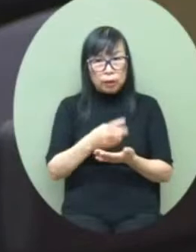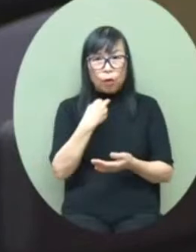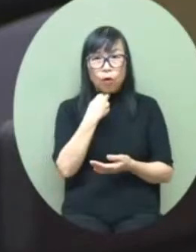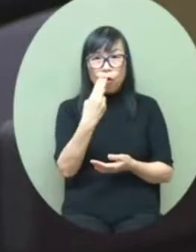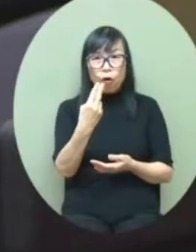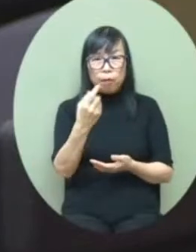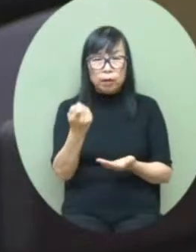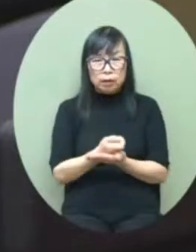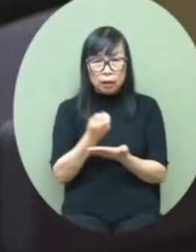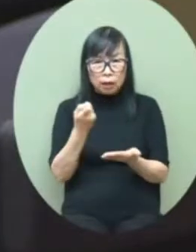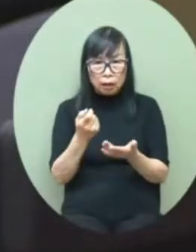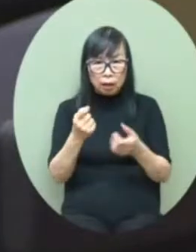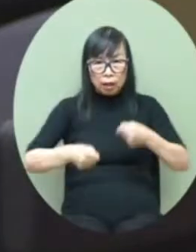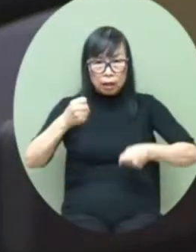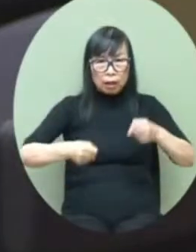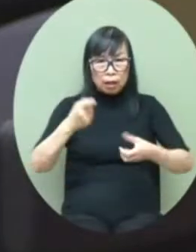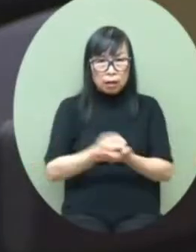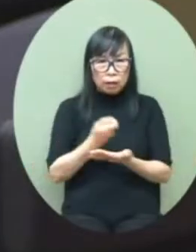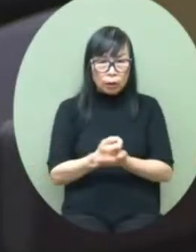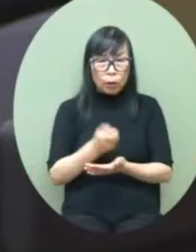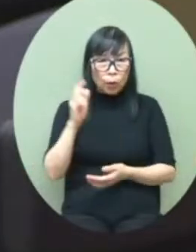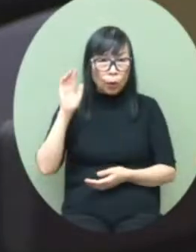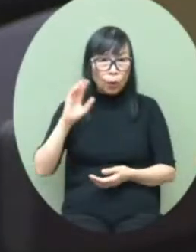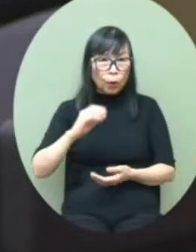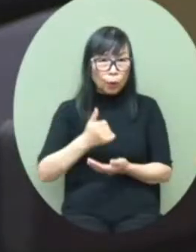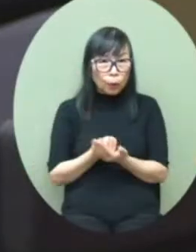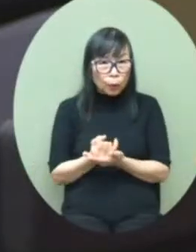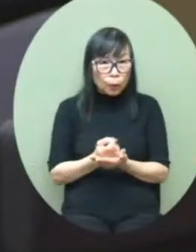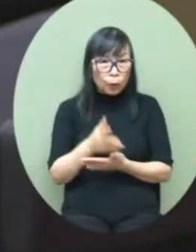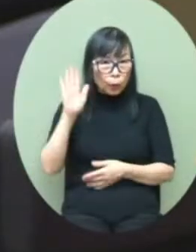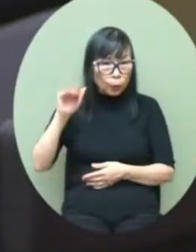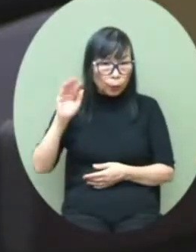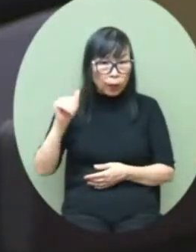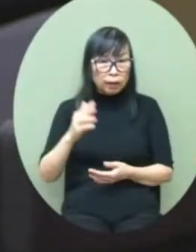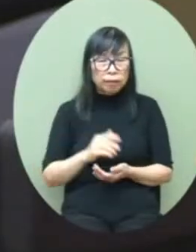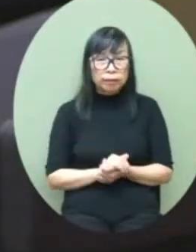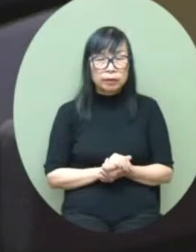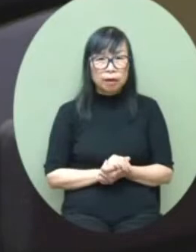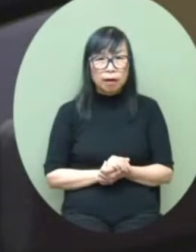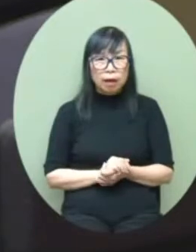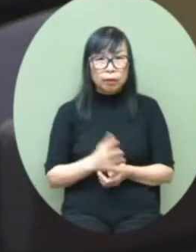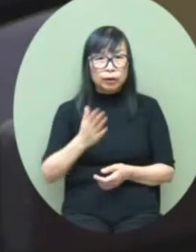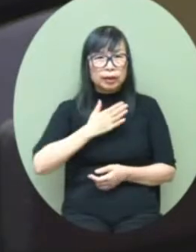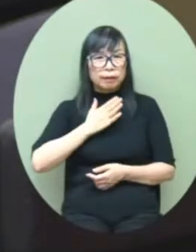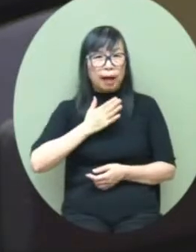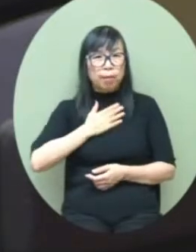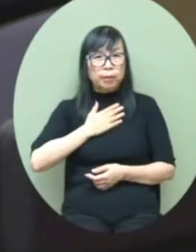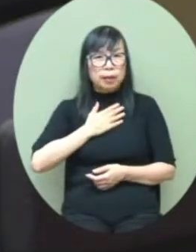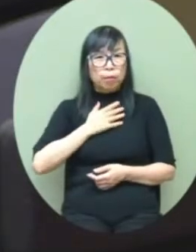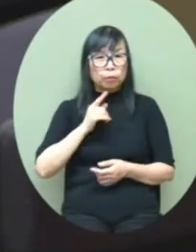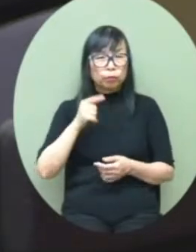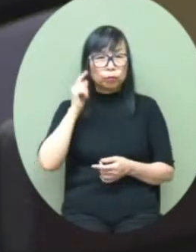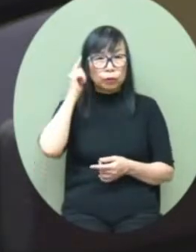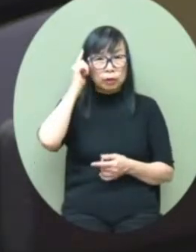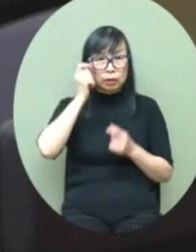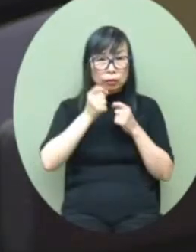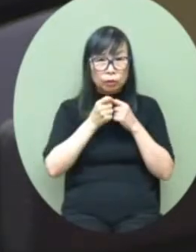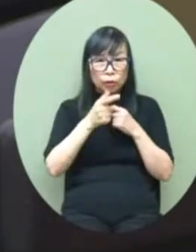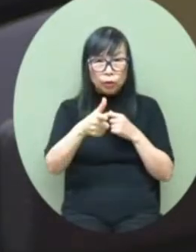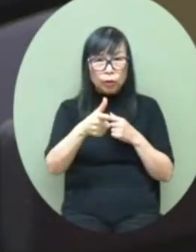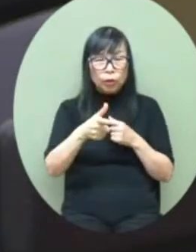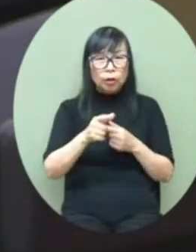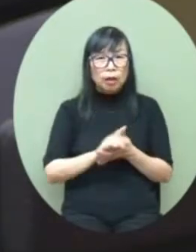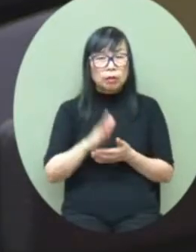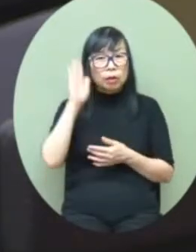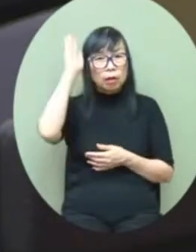other lawmakers' concern is that it will snowball into a bigger financial burden for future generations. Do you agree that this